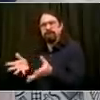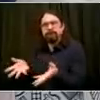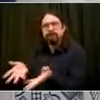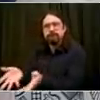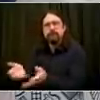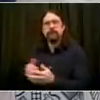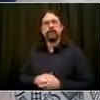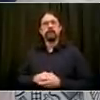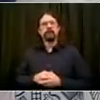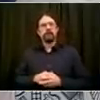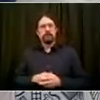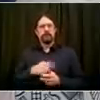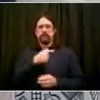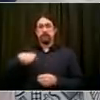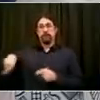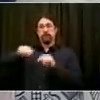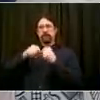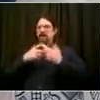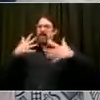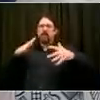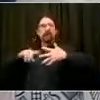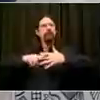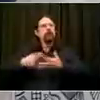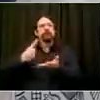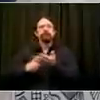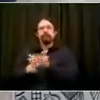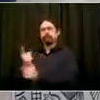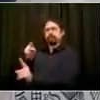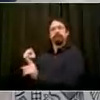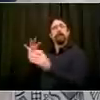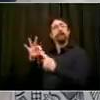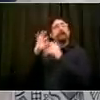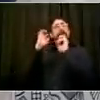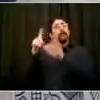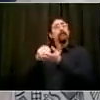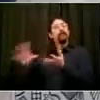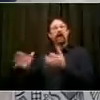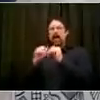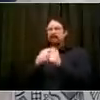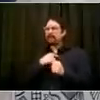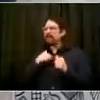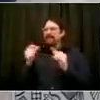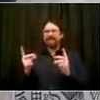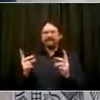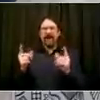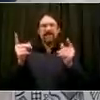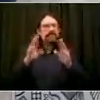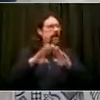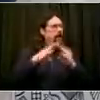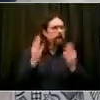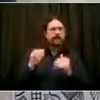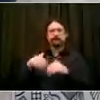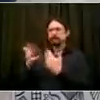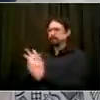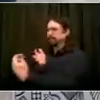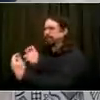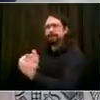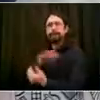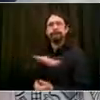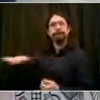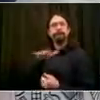And now that the public schools are closed citywide, and as we said, the whole city might go into an orange zone, would you consider